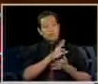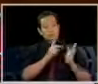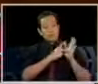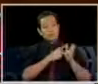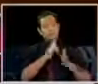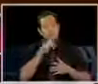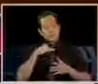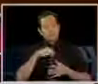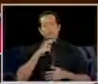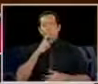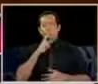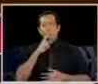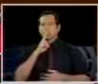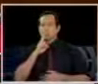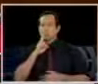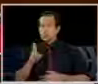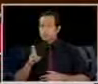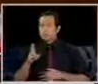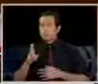Sure, Your Honor.